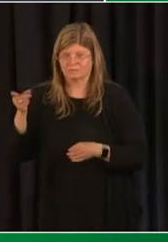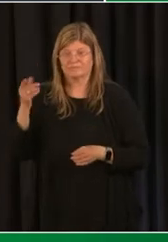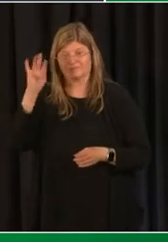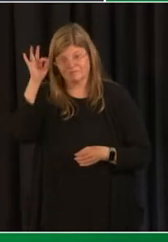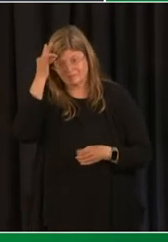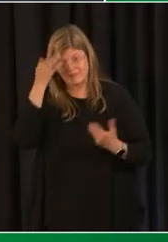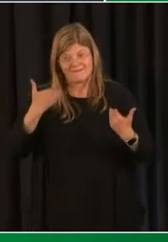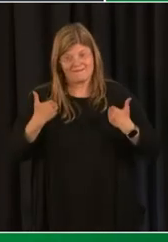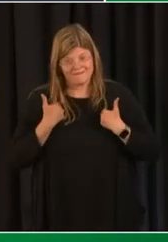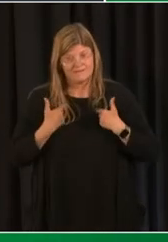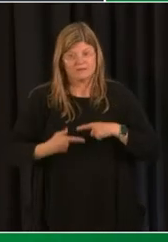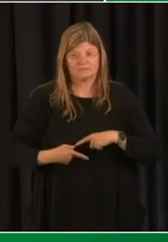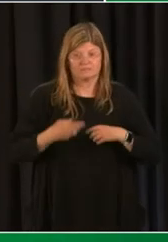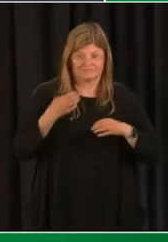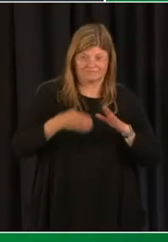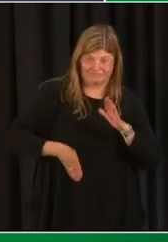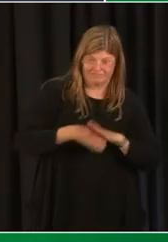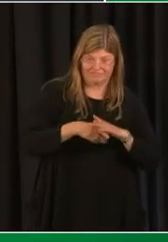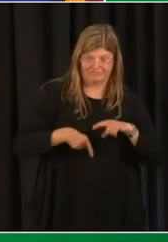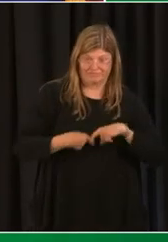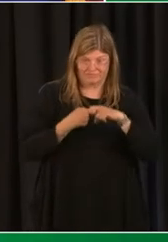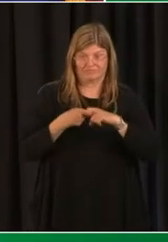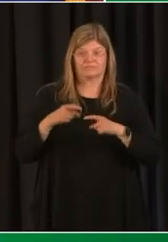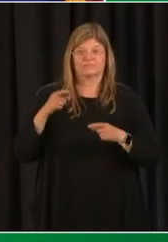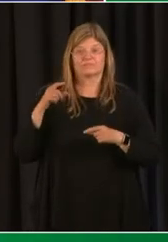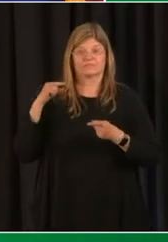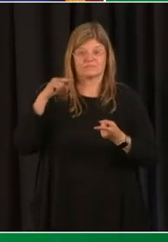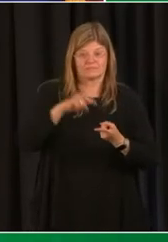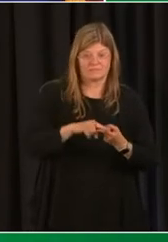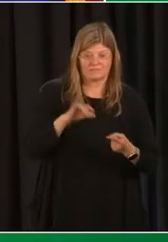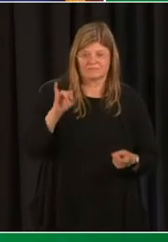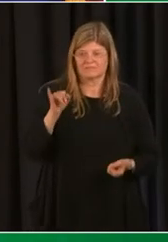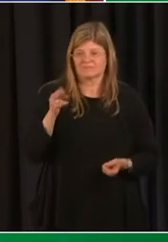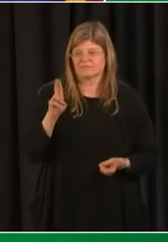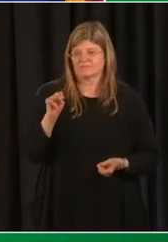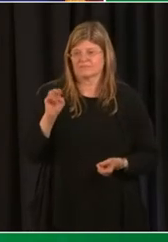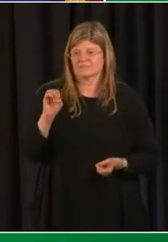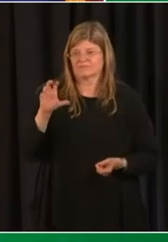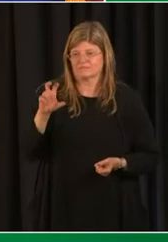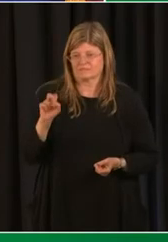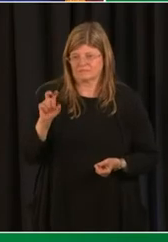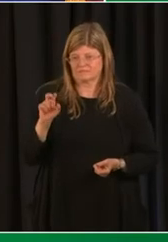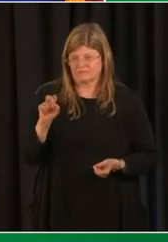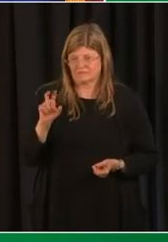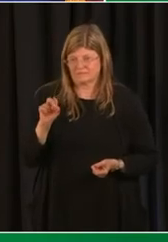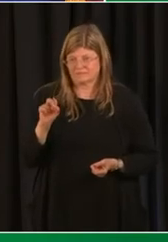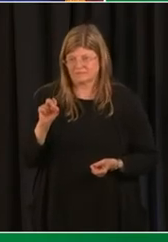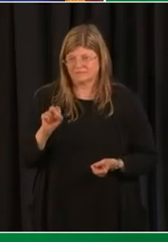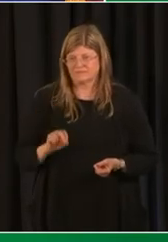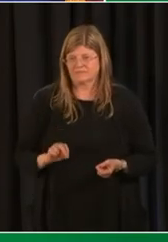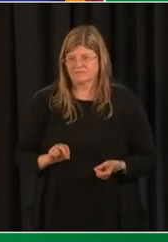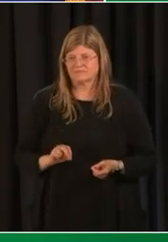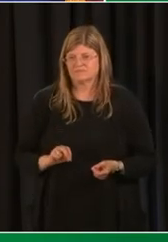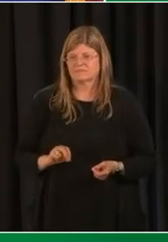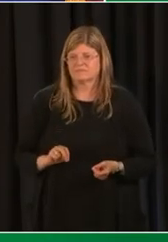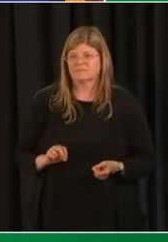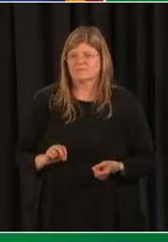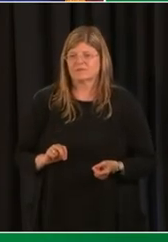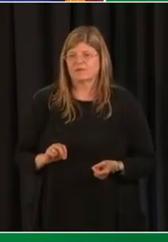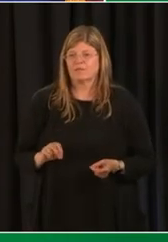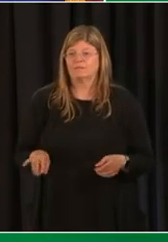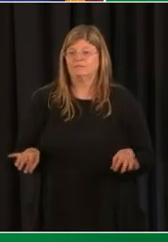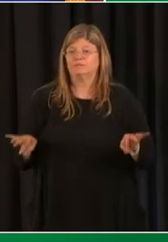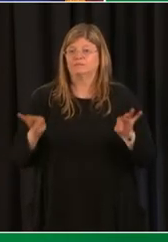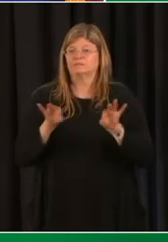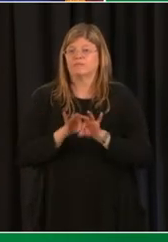which is in place until June 30th. That's by CDC and by HUD. And so we know that's an